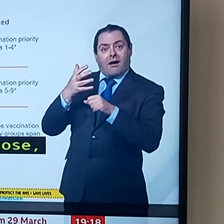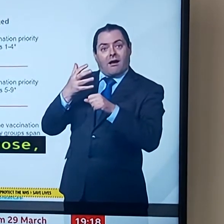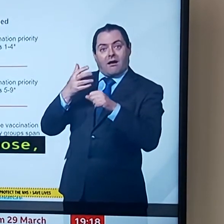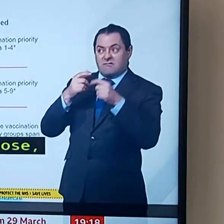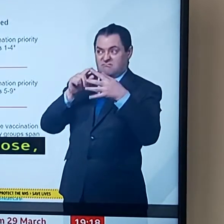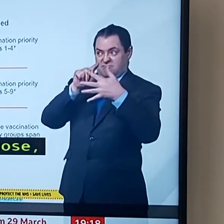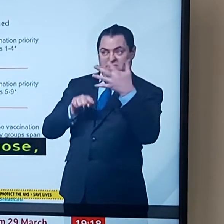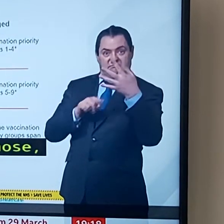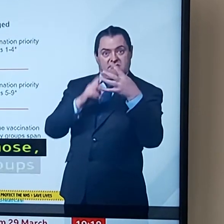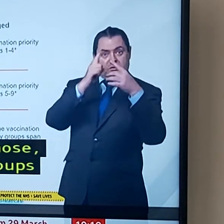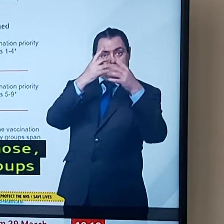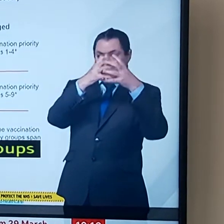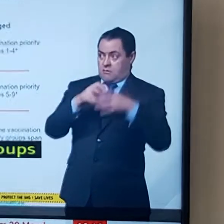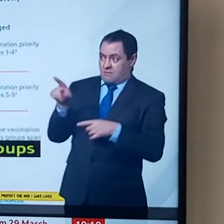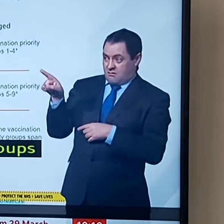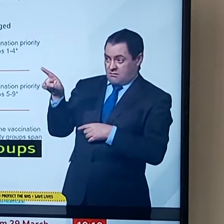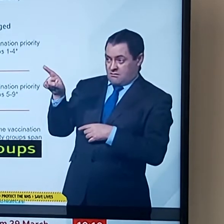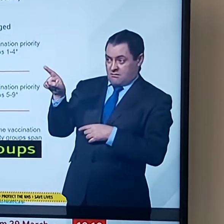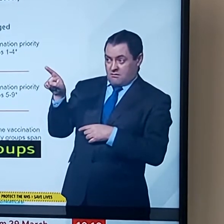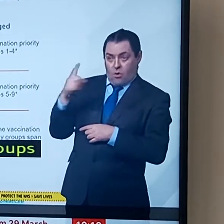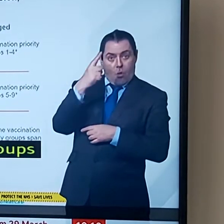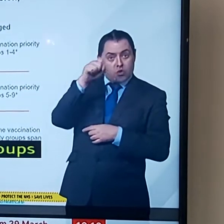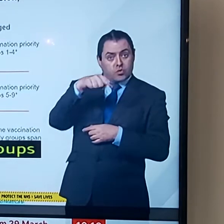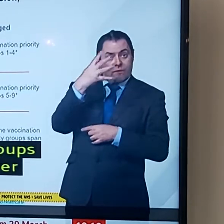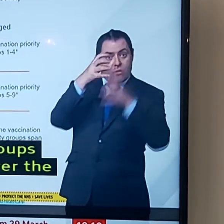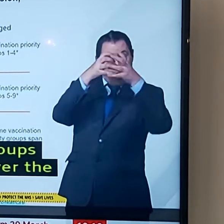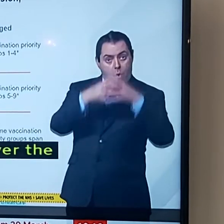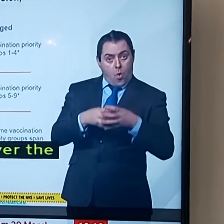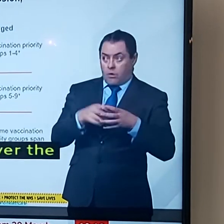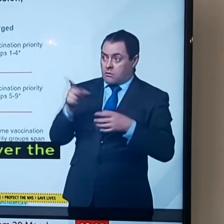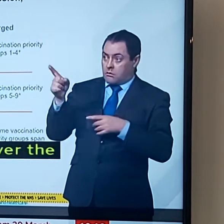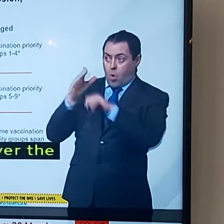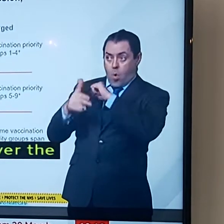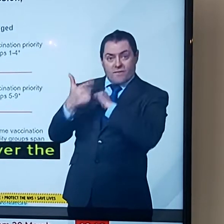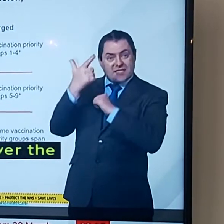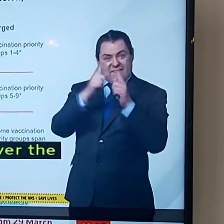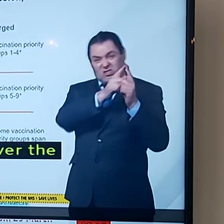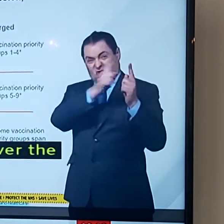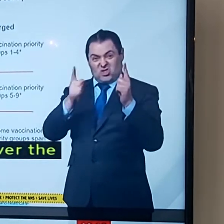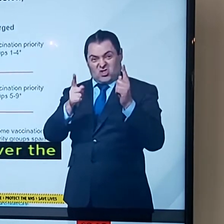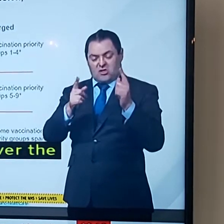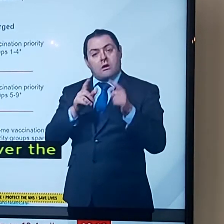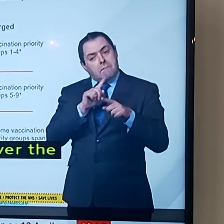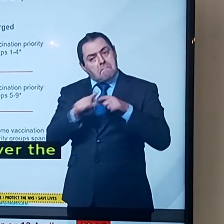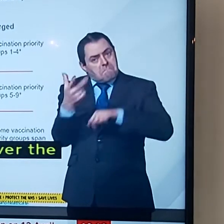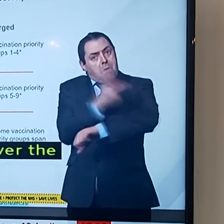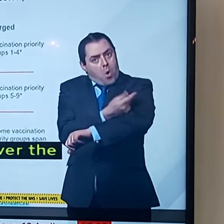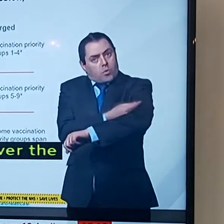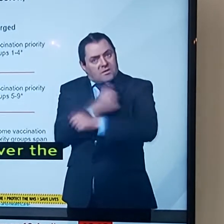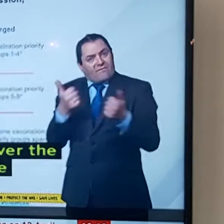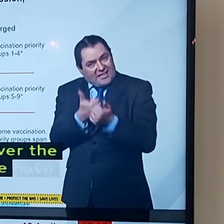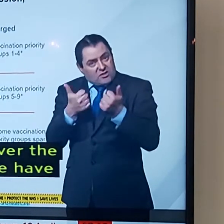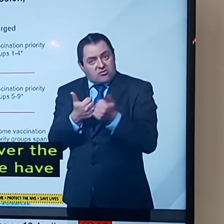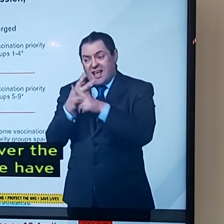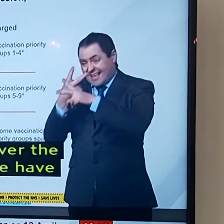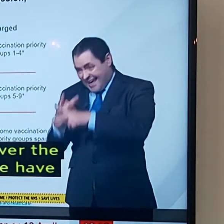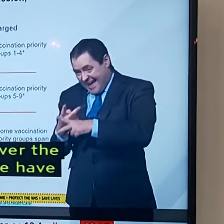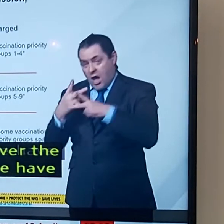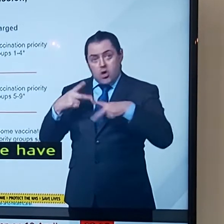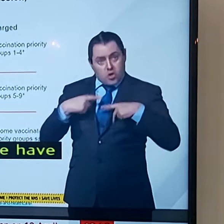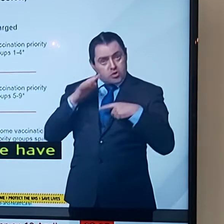at this stage we have vaccinated the great majority of people in those groups, including in care and nursing